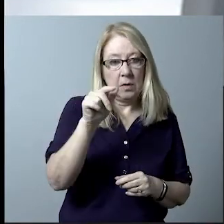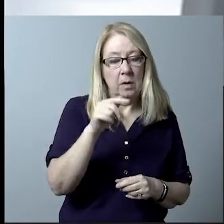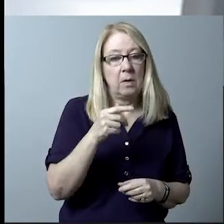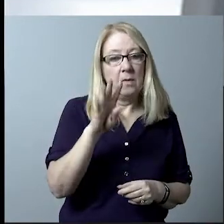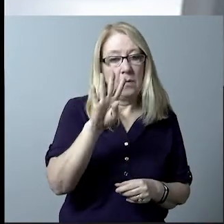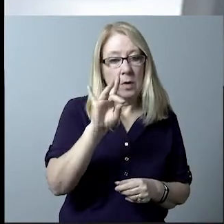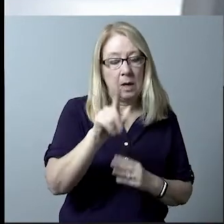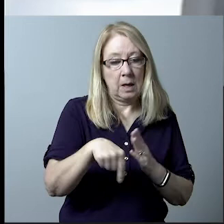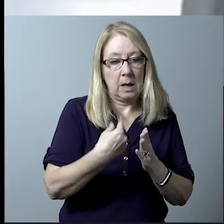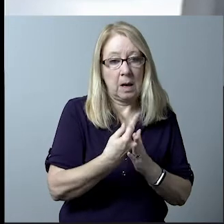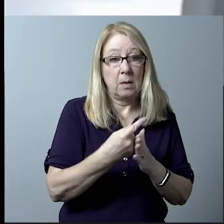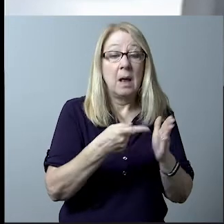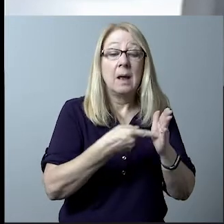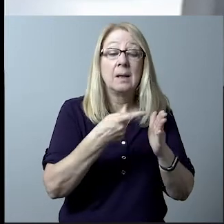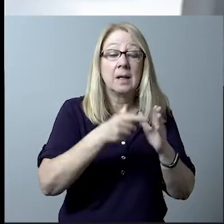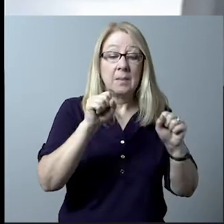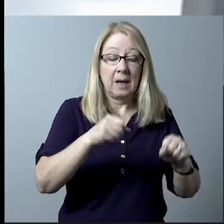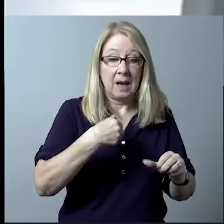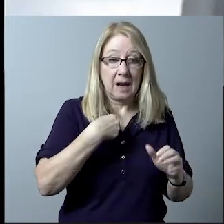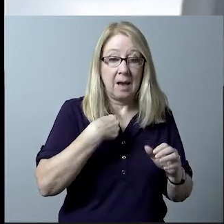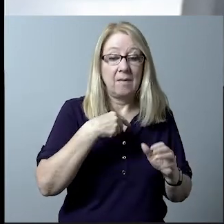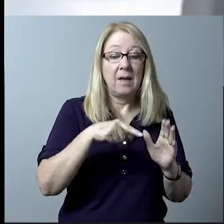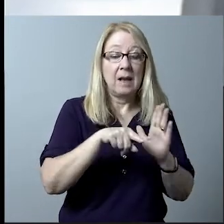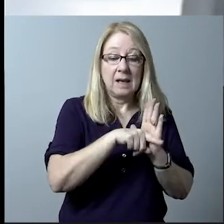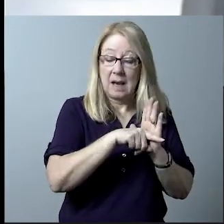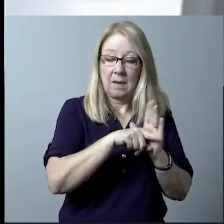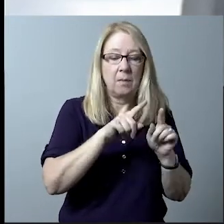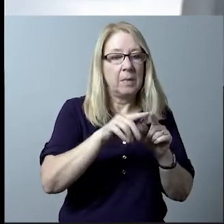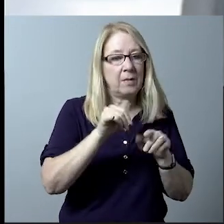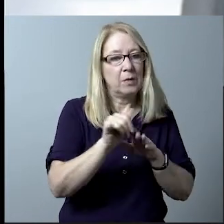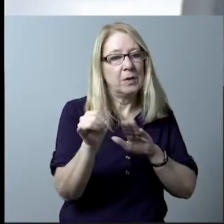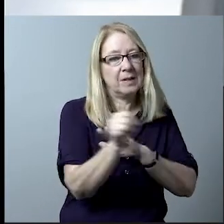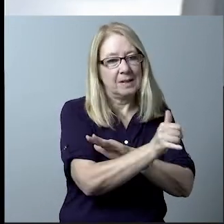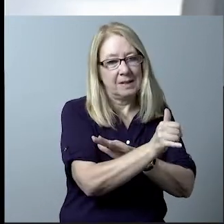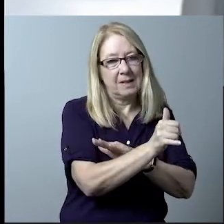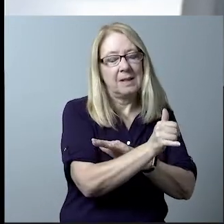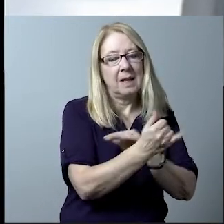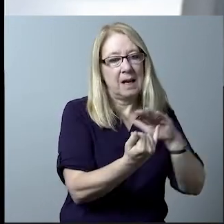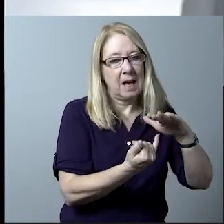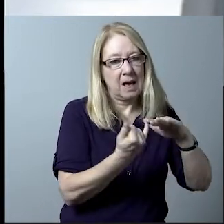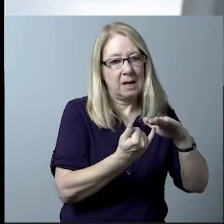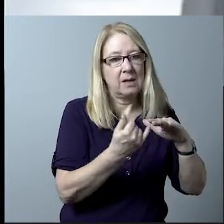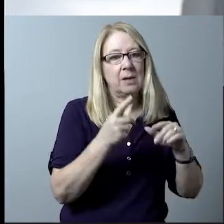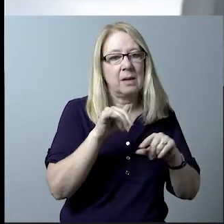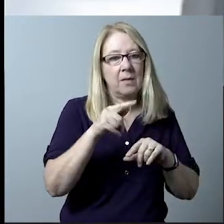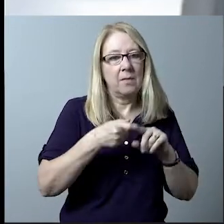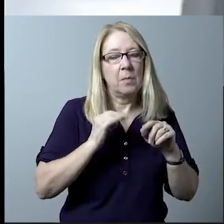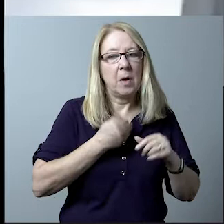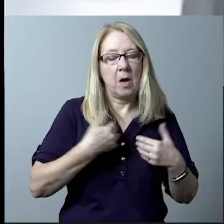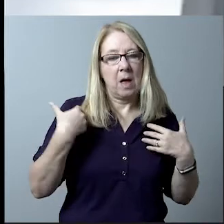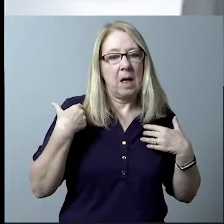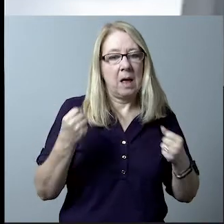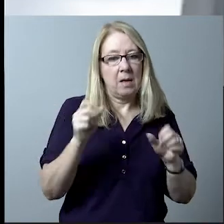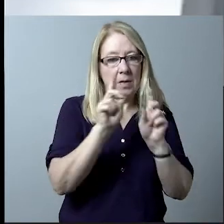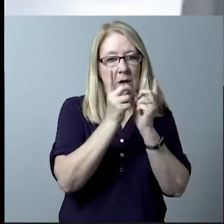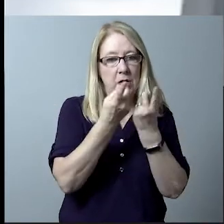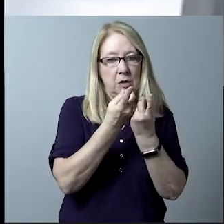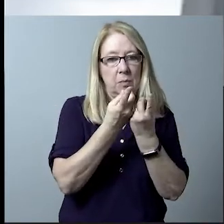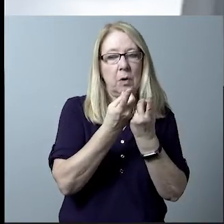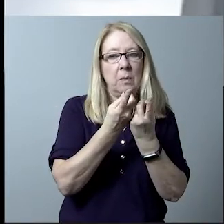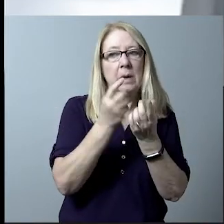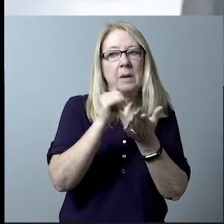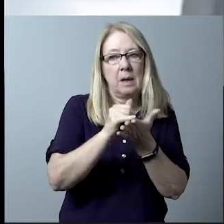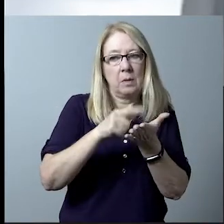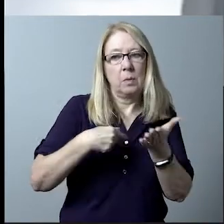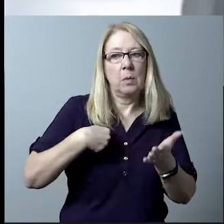hours. The other caveat is somebody can test negative and have to stay in isolation, and that came out as a health alert last week from our health